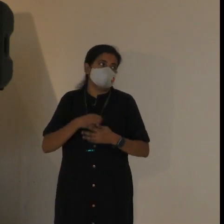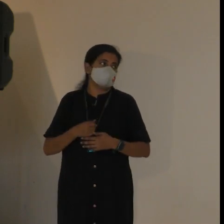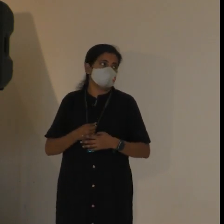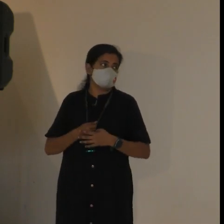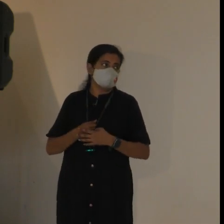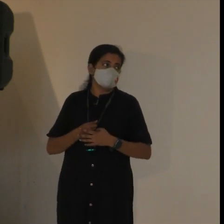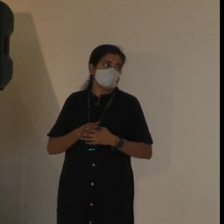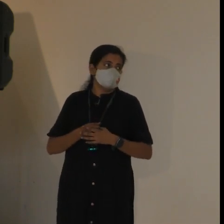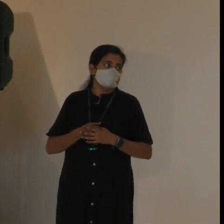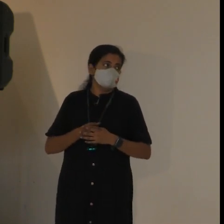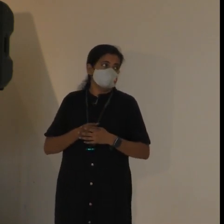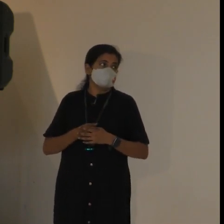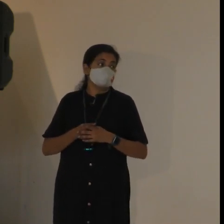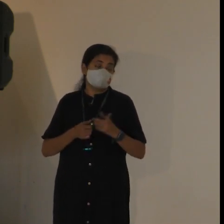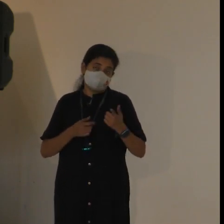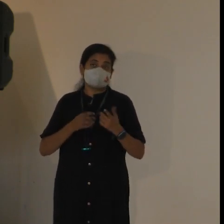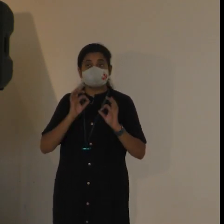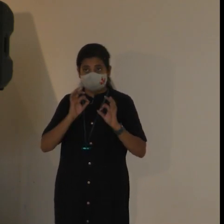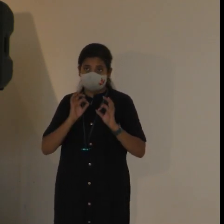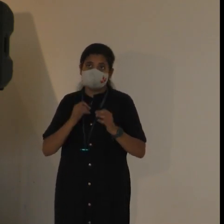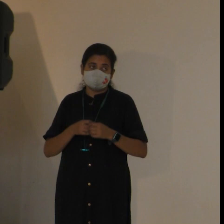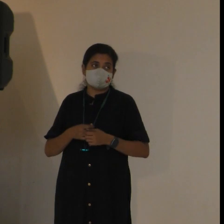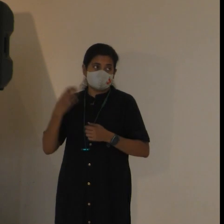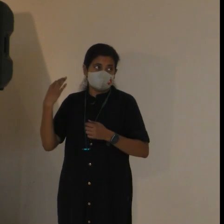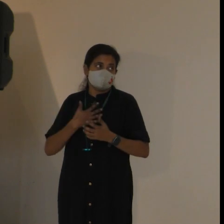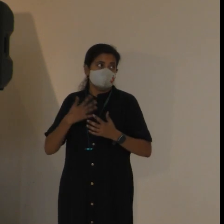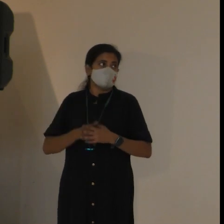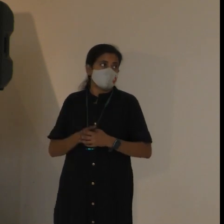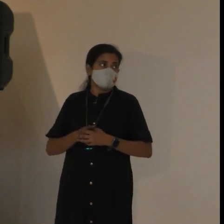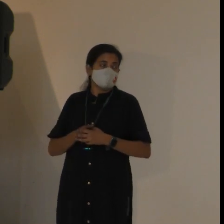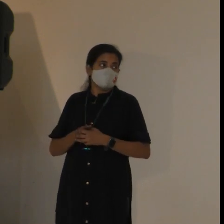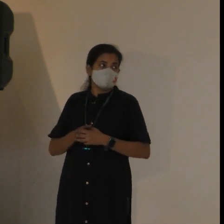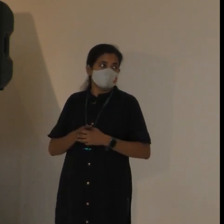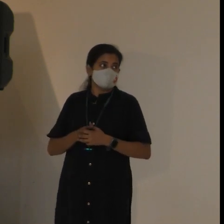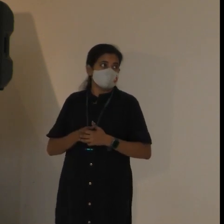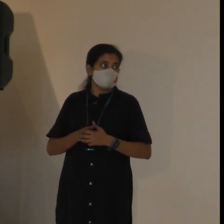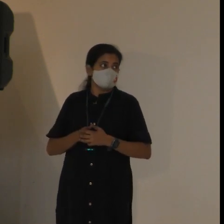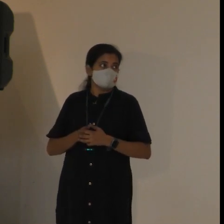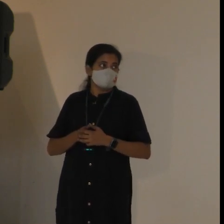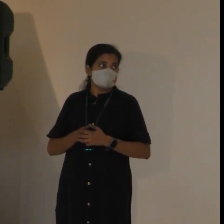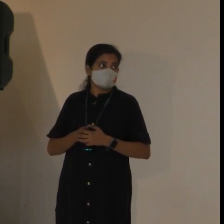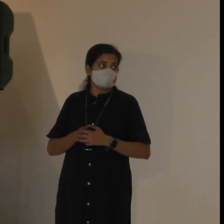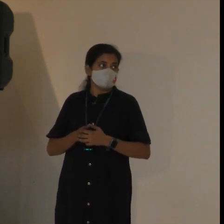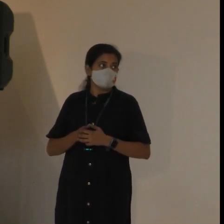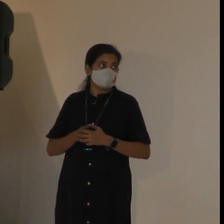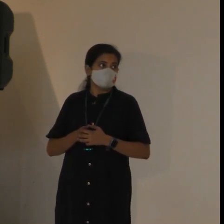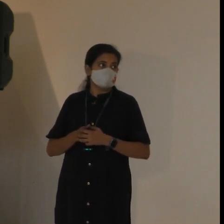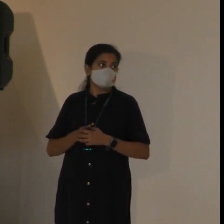That in and of itself is a refreshingly different answer. Yeah, please, considering our attention spans are anyway 8 seconds.